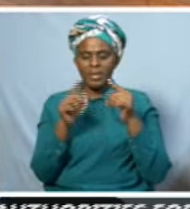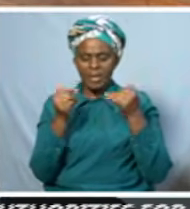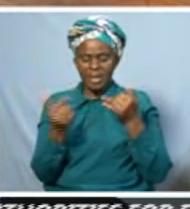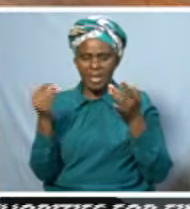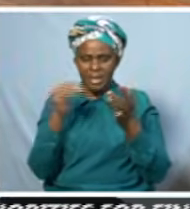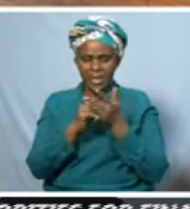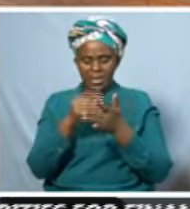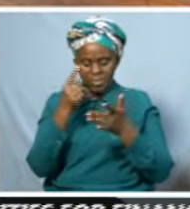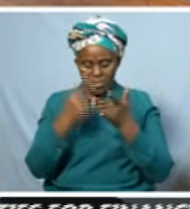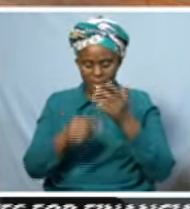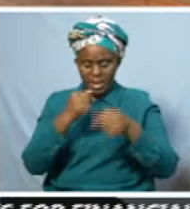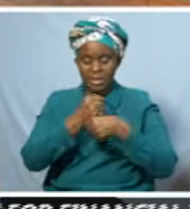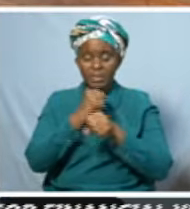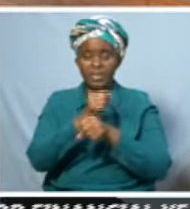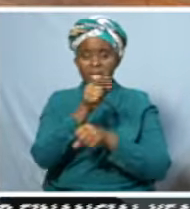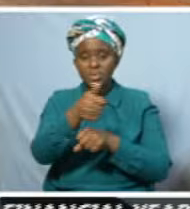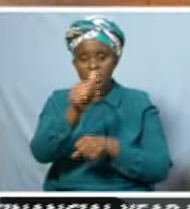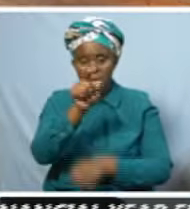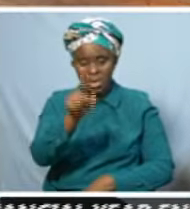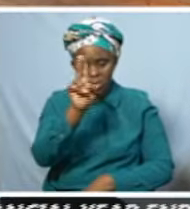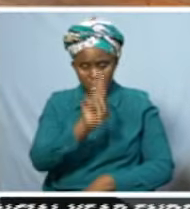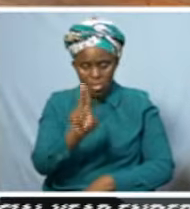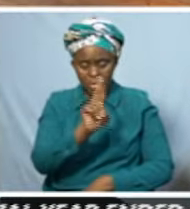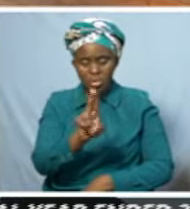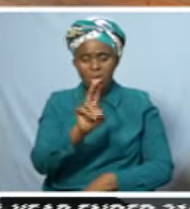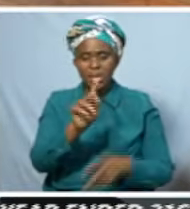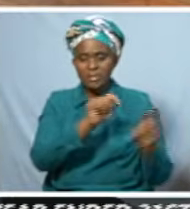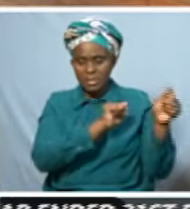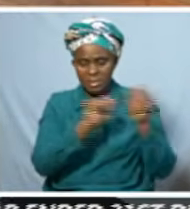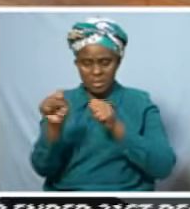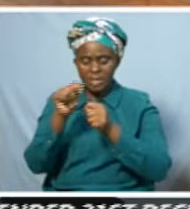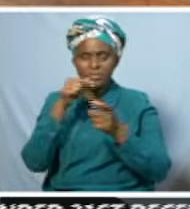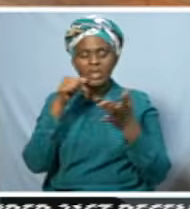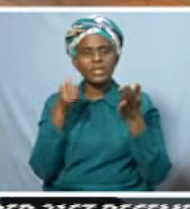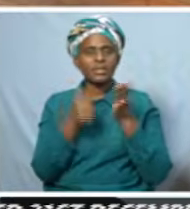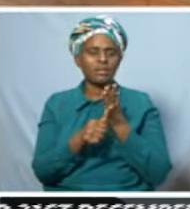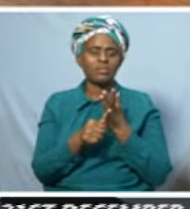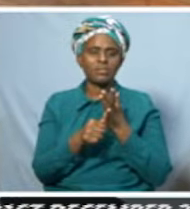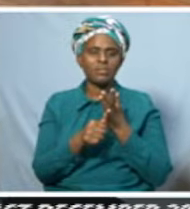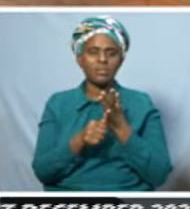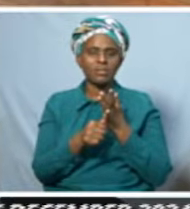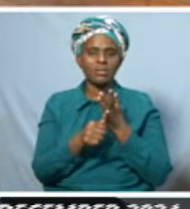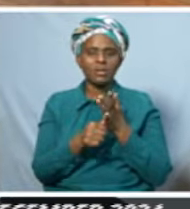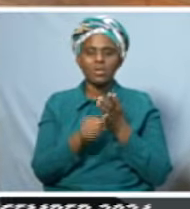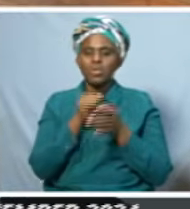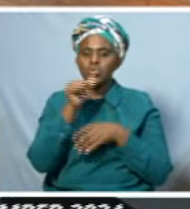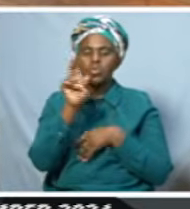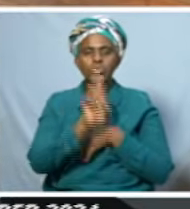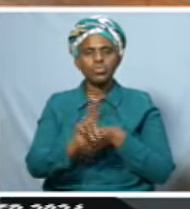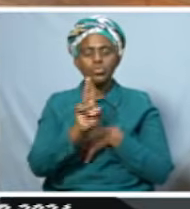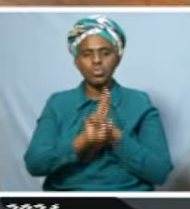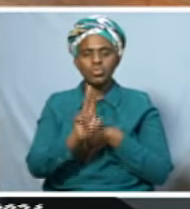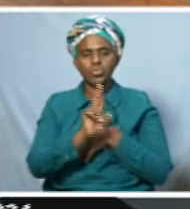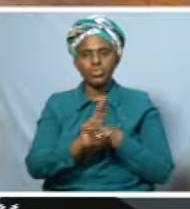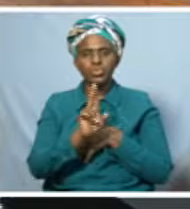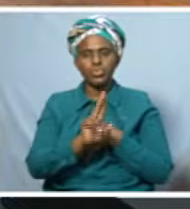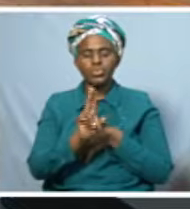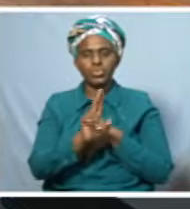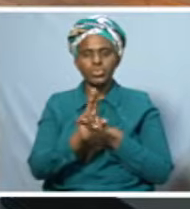what made you use the appointment or the transfer letter instead of using